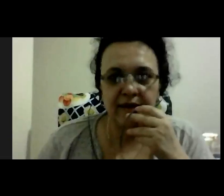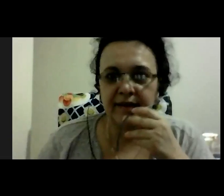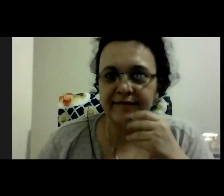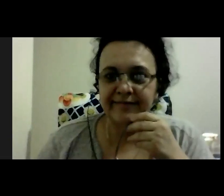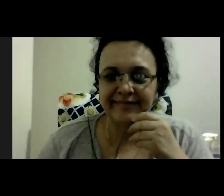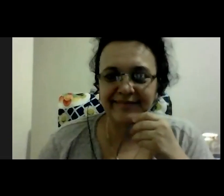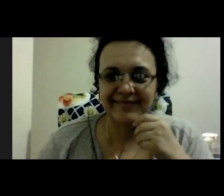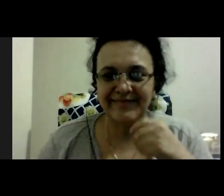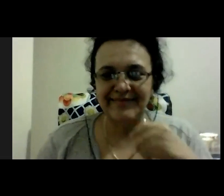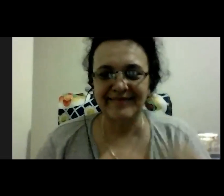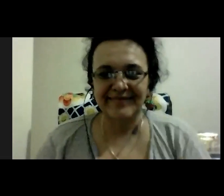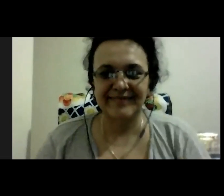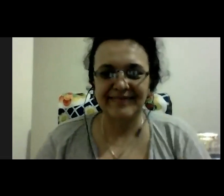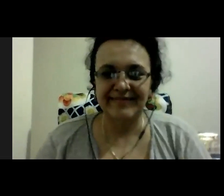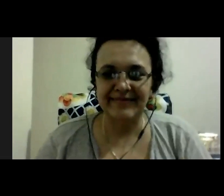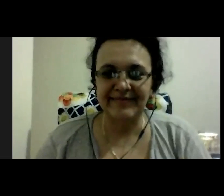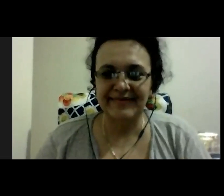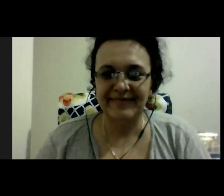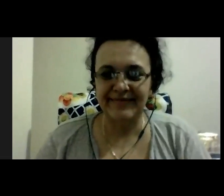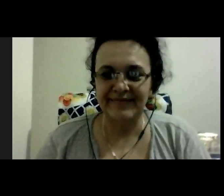Good evening.